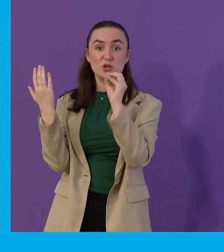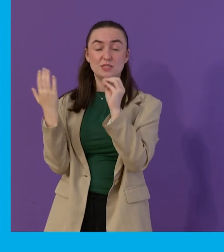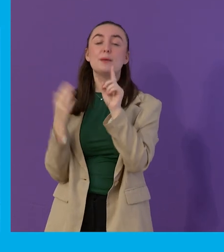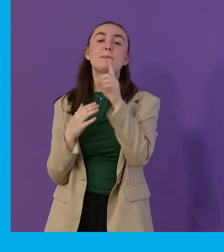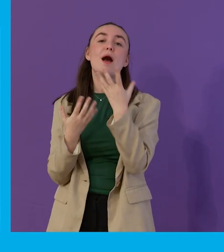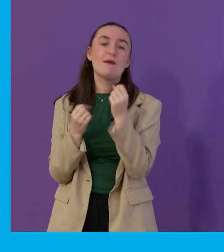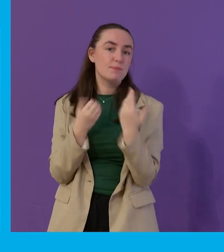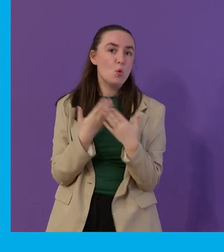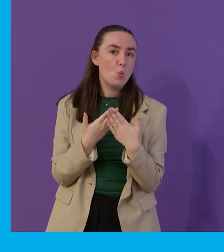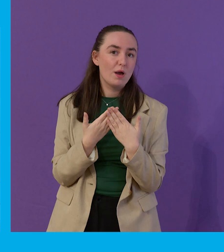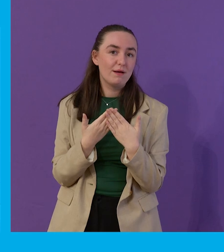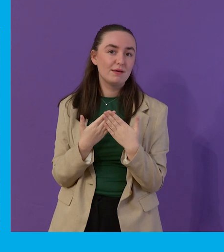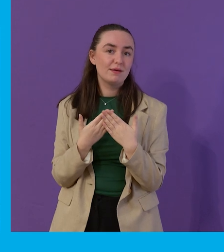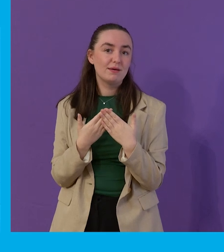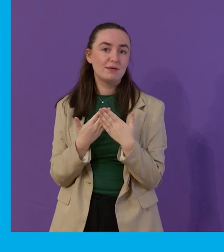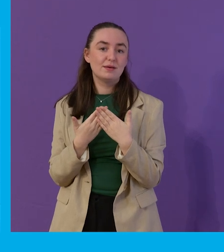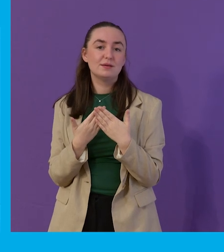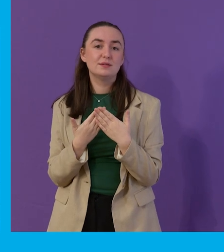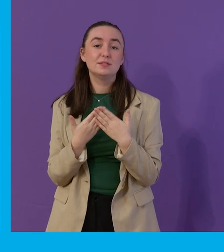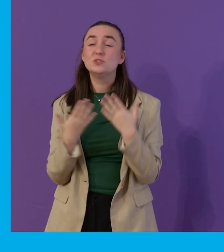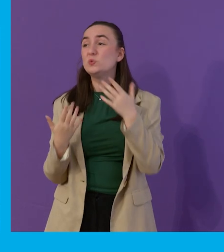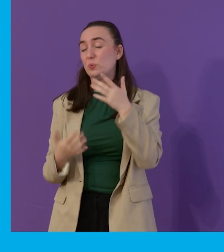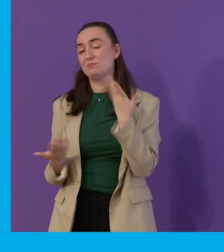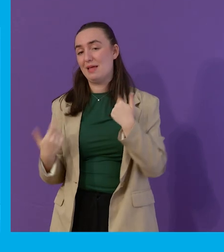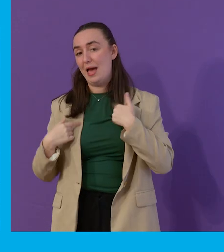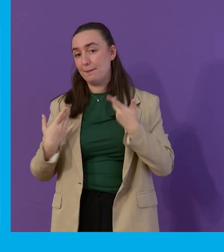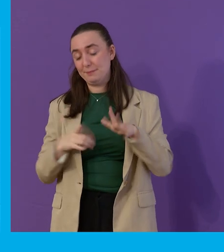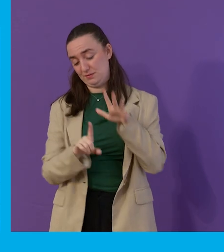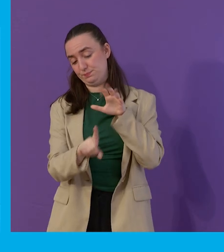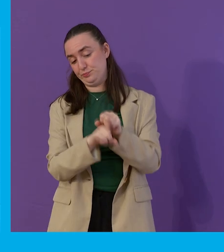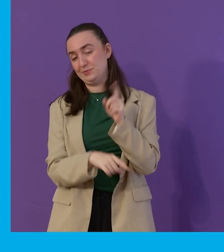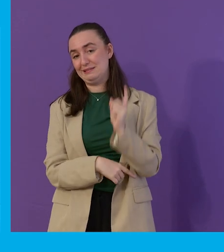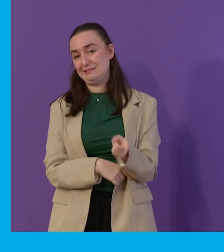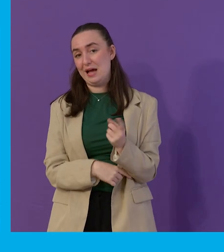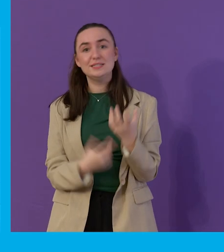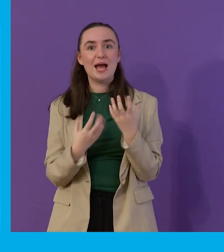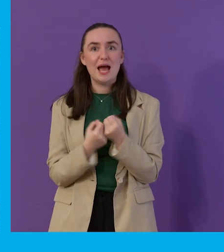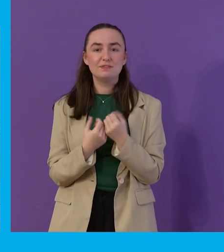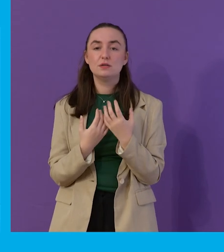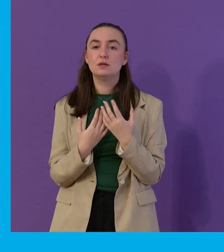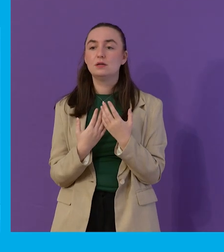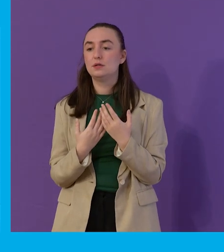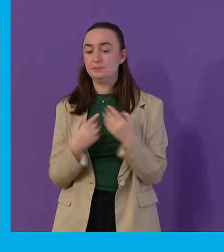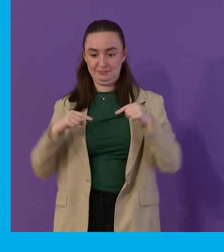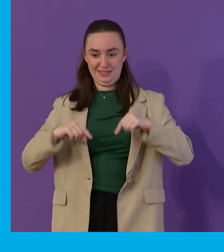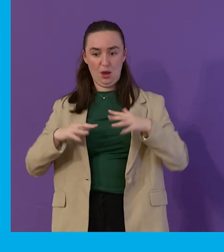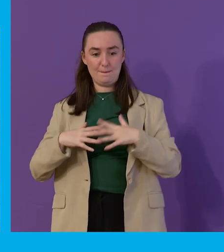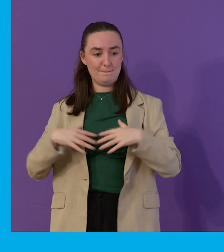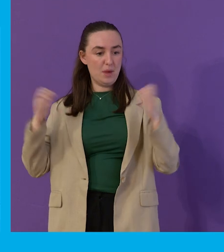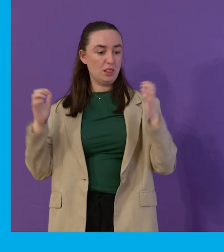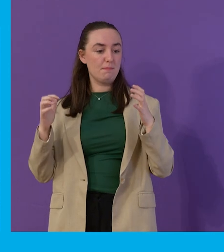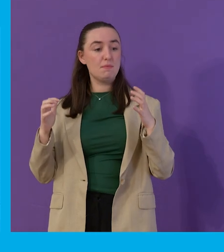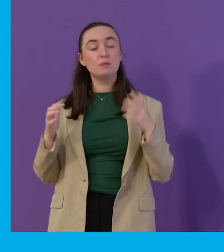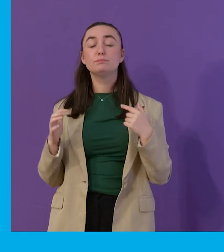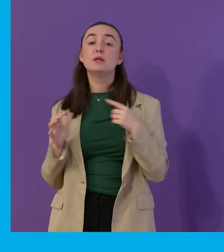more. It was just something I noticed that we're busy here in the parliament making